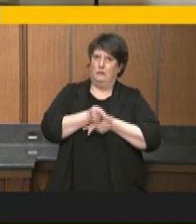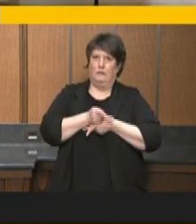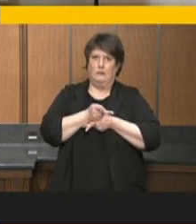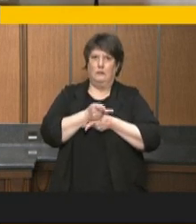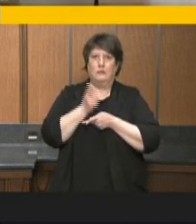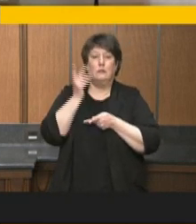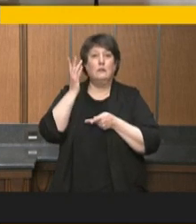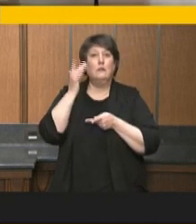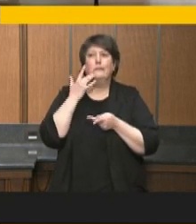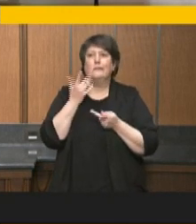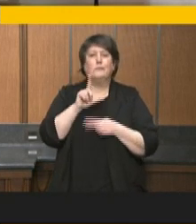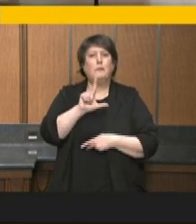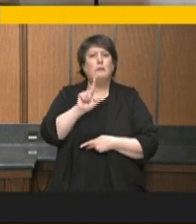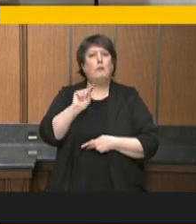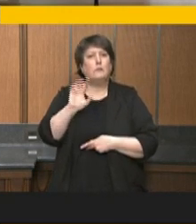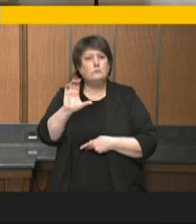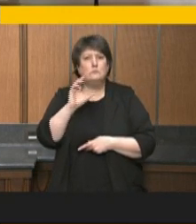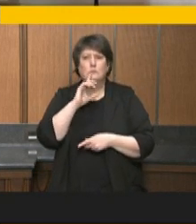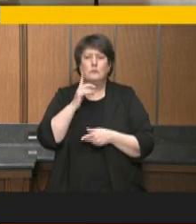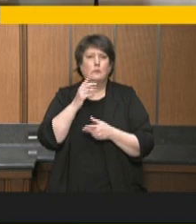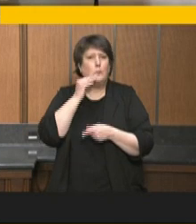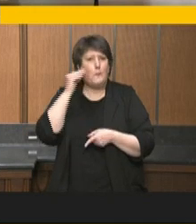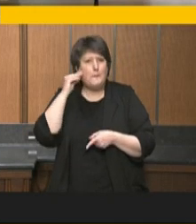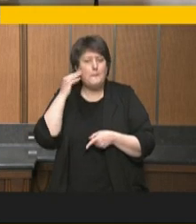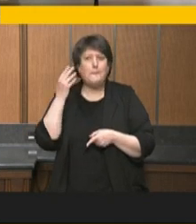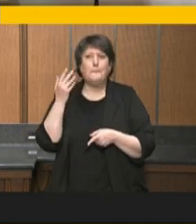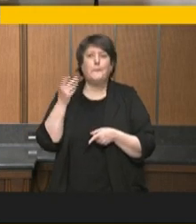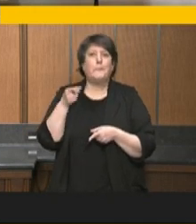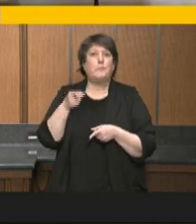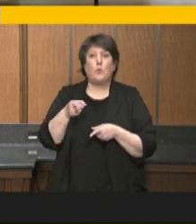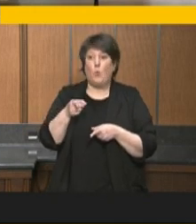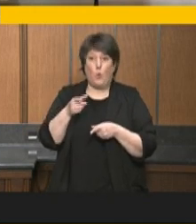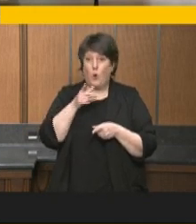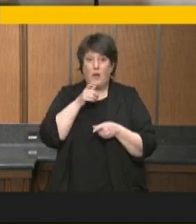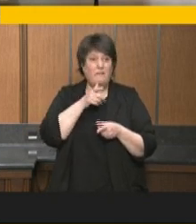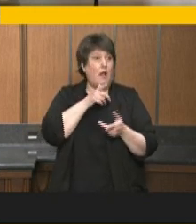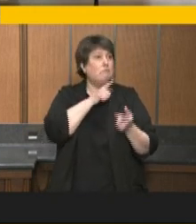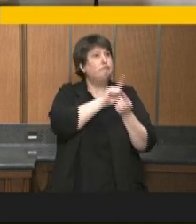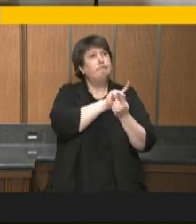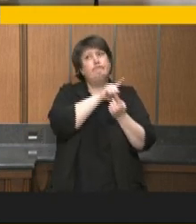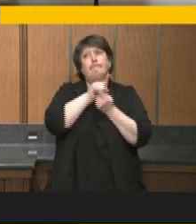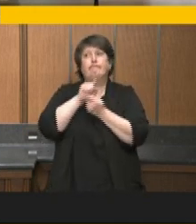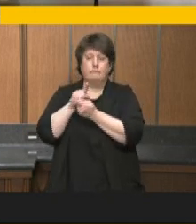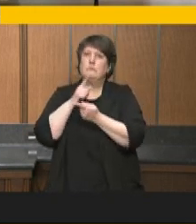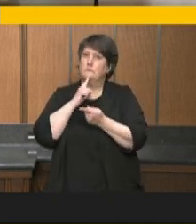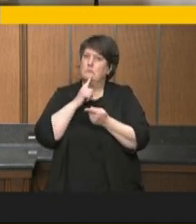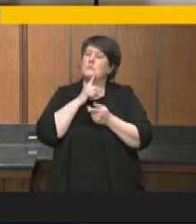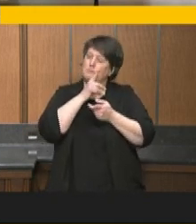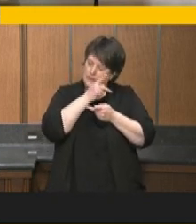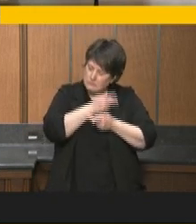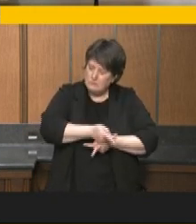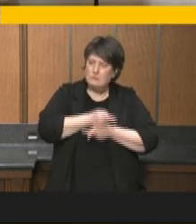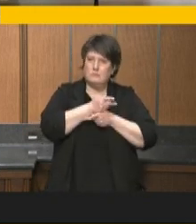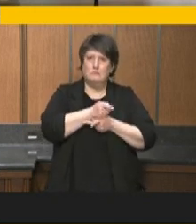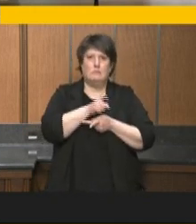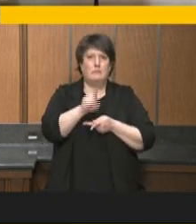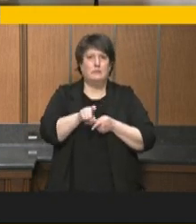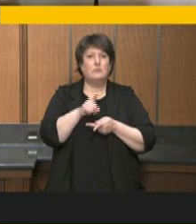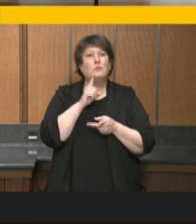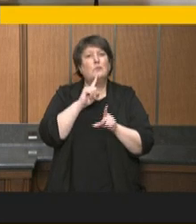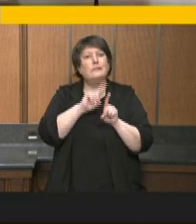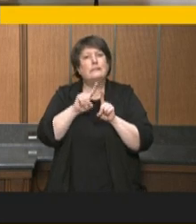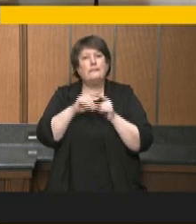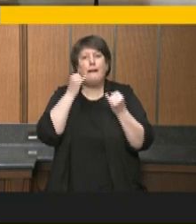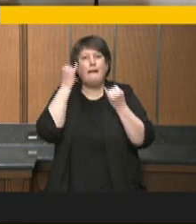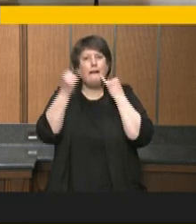care facilities, but other people who come in contact with others. So I think that there's so many different ways, and I